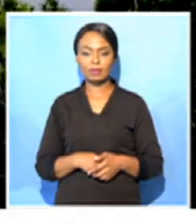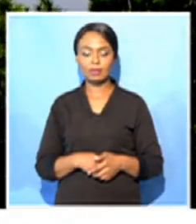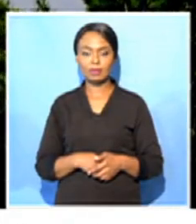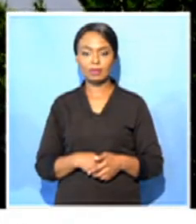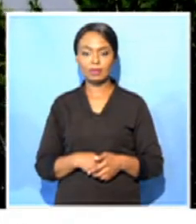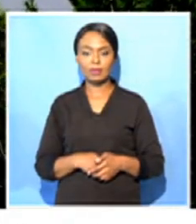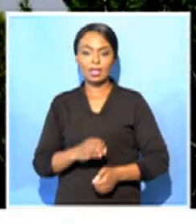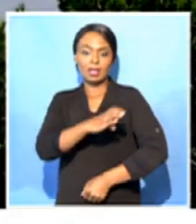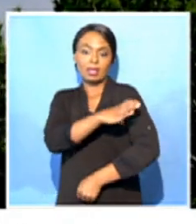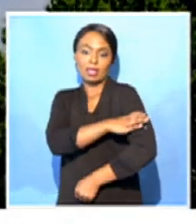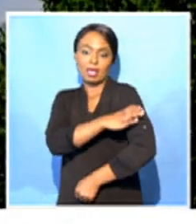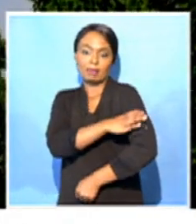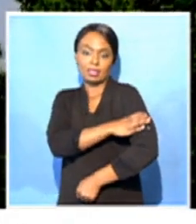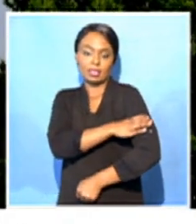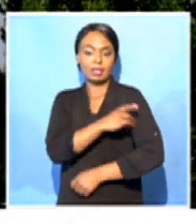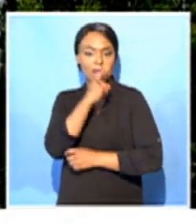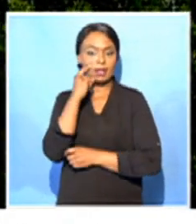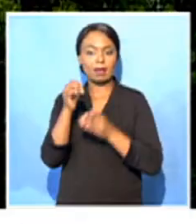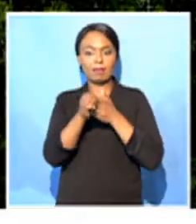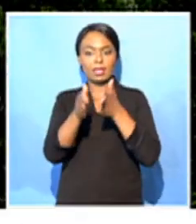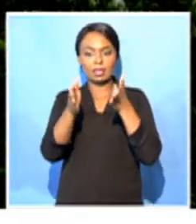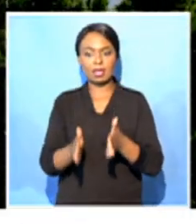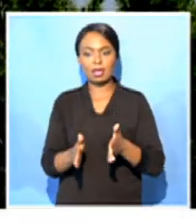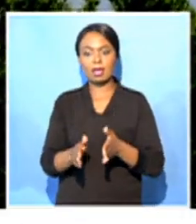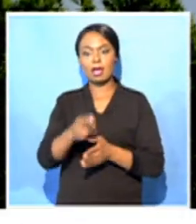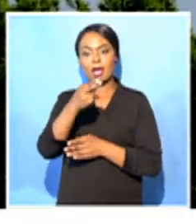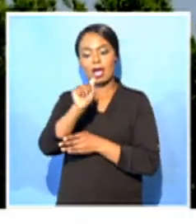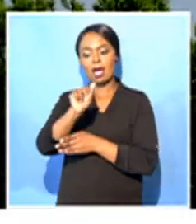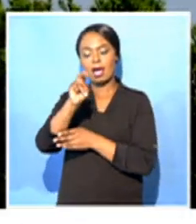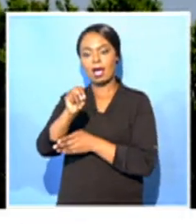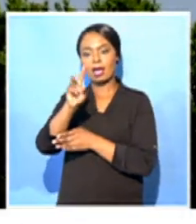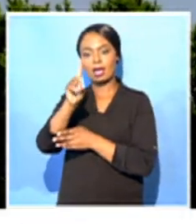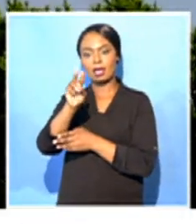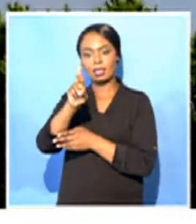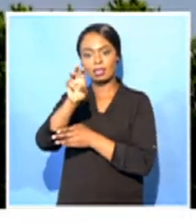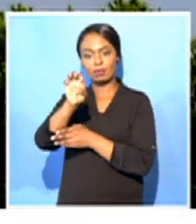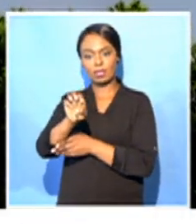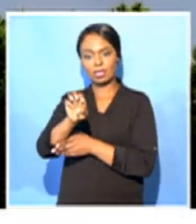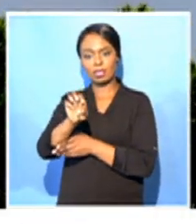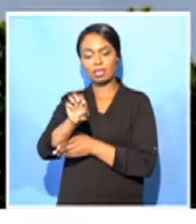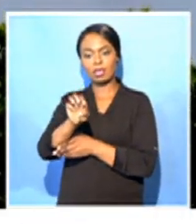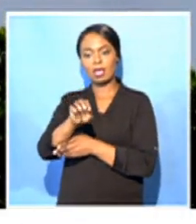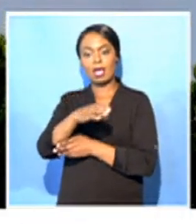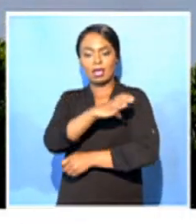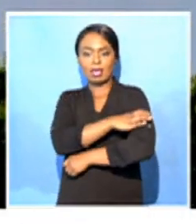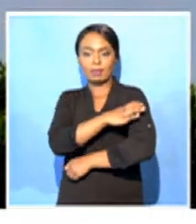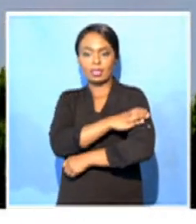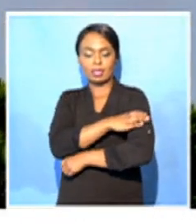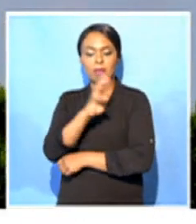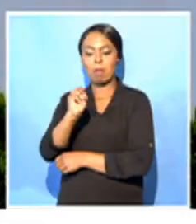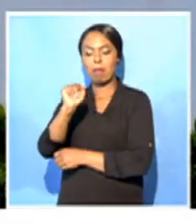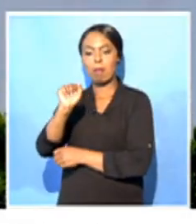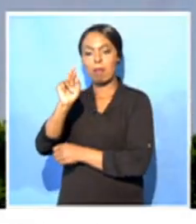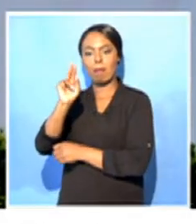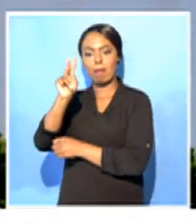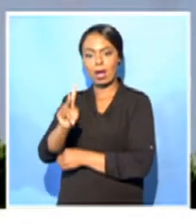The captain of the lead aircraft is Captain Andre Steenkamp. Captain Mark Dethiam is his co-pilot, with